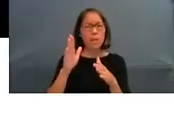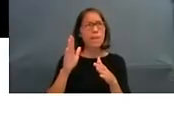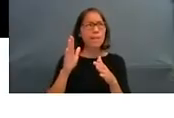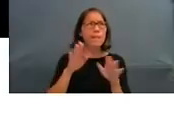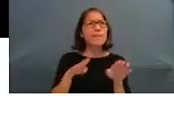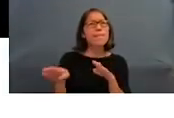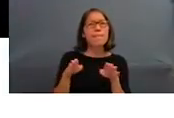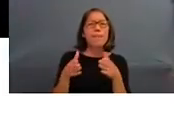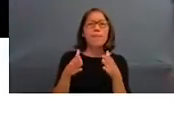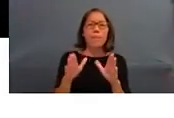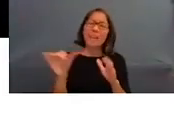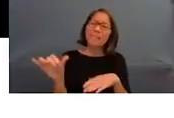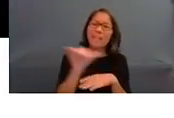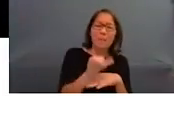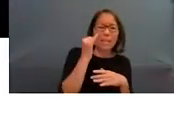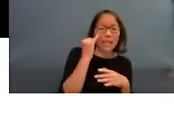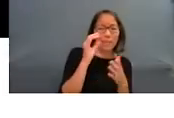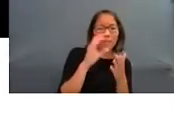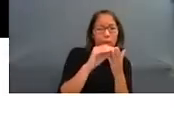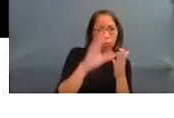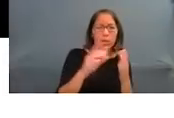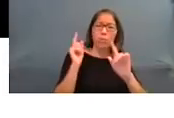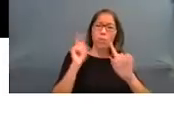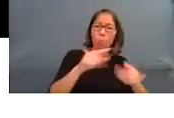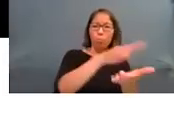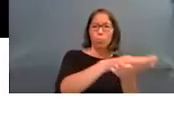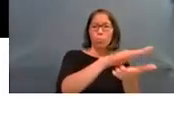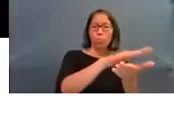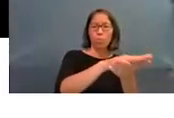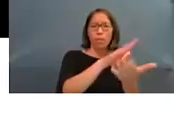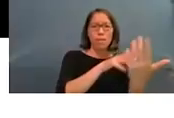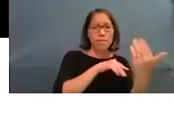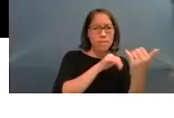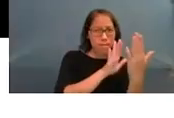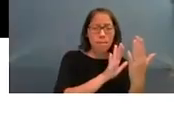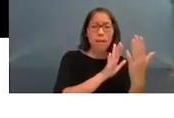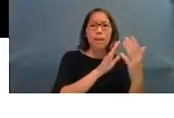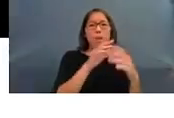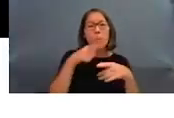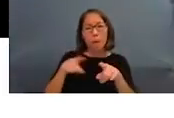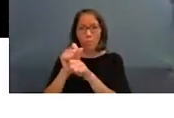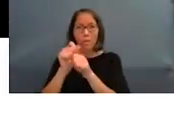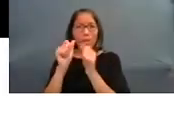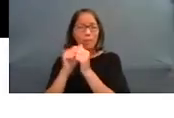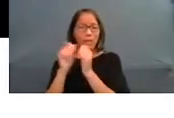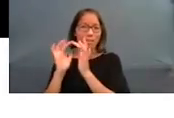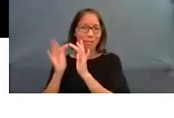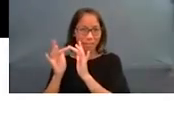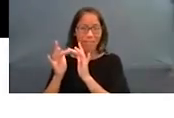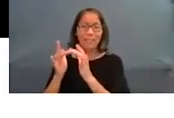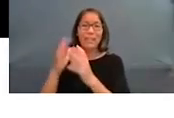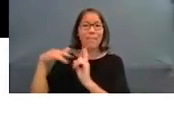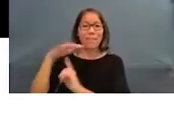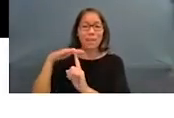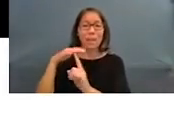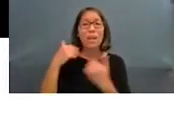similar to if students were in a brick and mortar school when they're working with virtual students in this environment. They will have the opportunity to